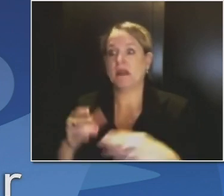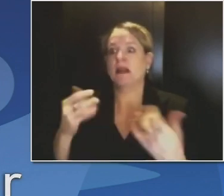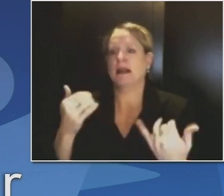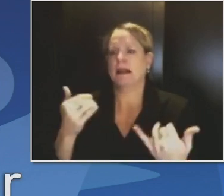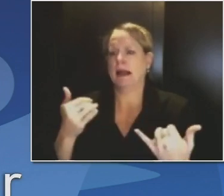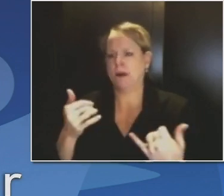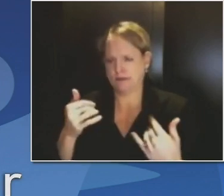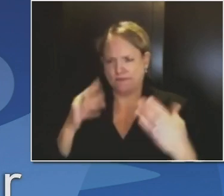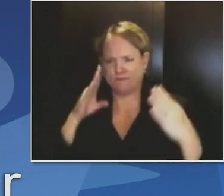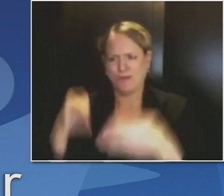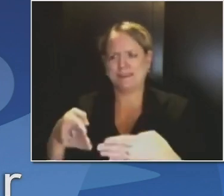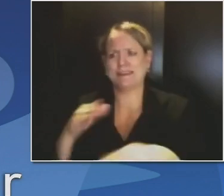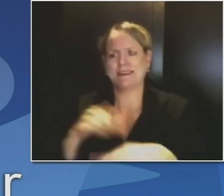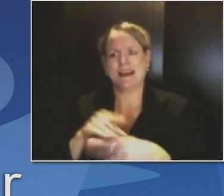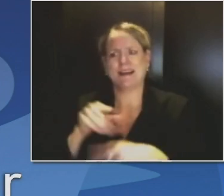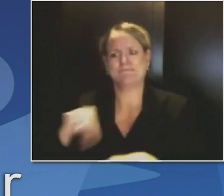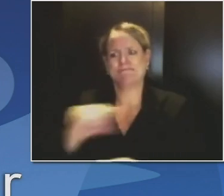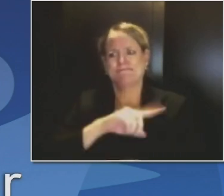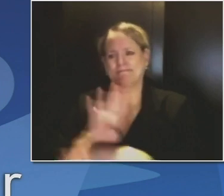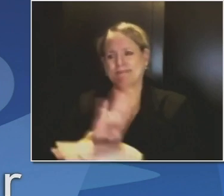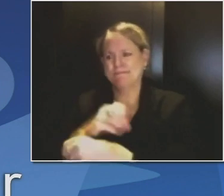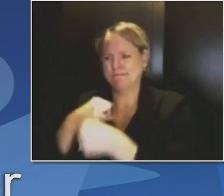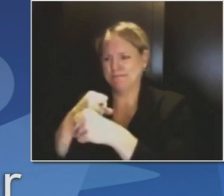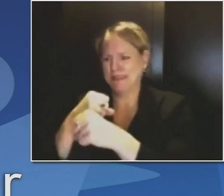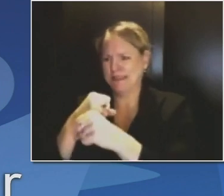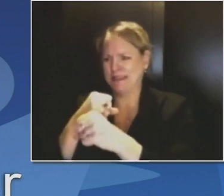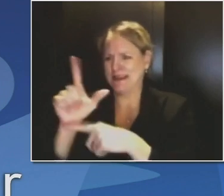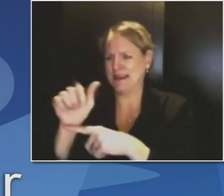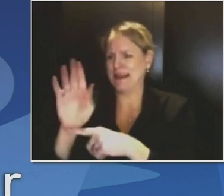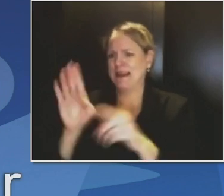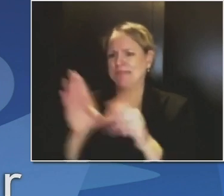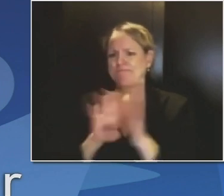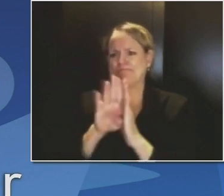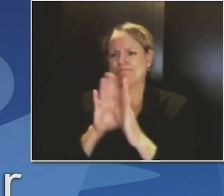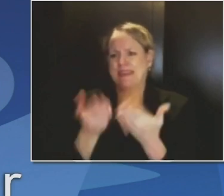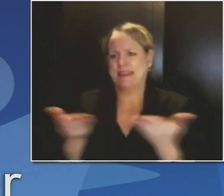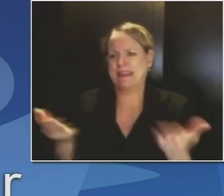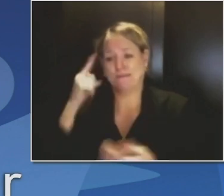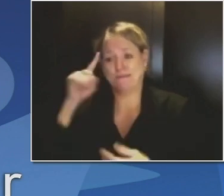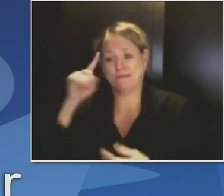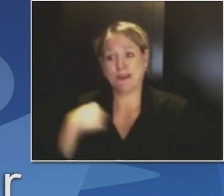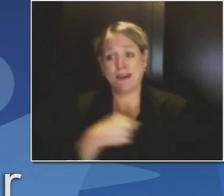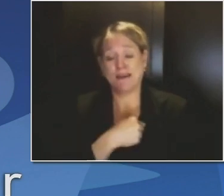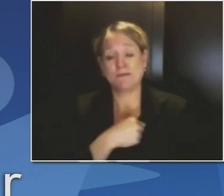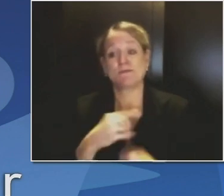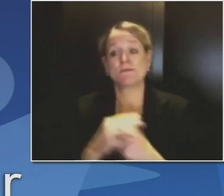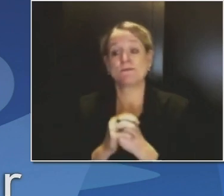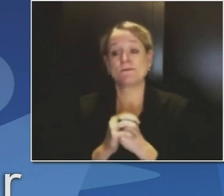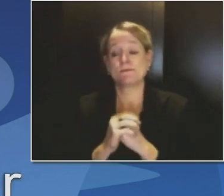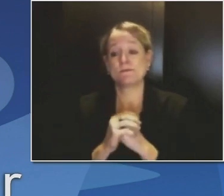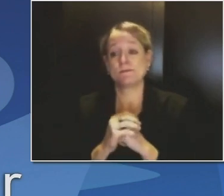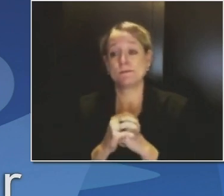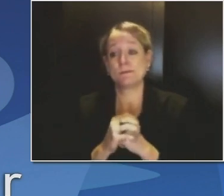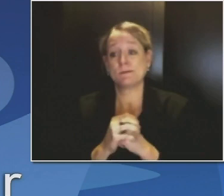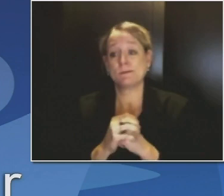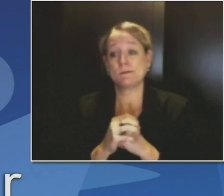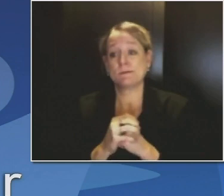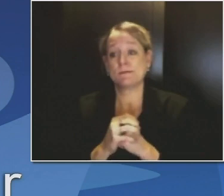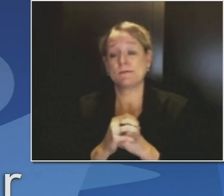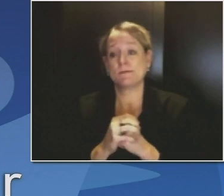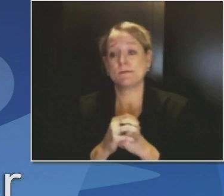lab capacity contained here in Wisconsin for Wisconsin residents. I think that when we sort of see,